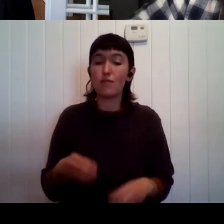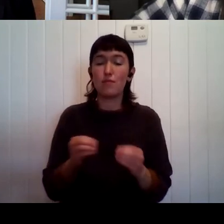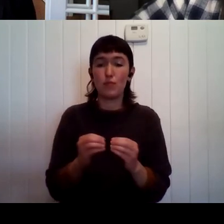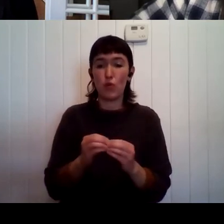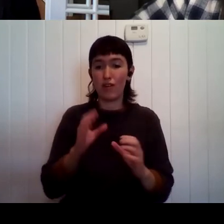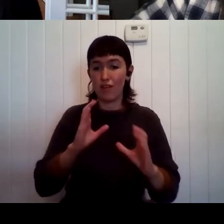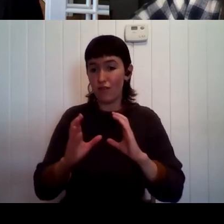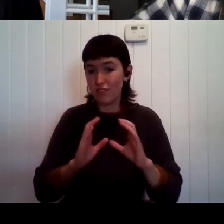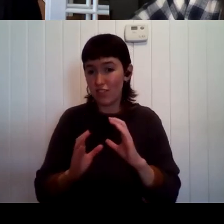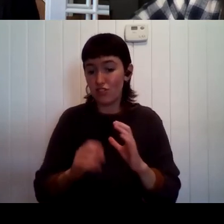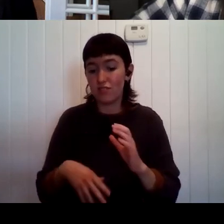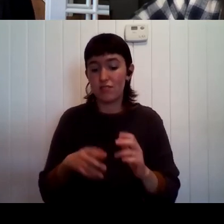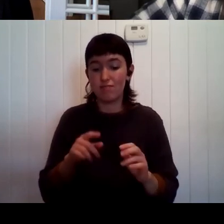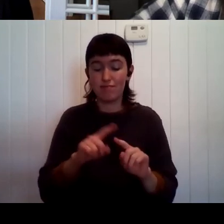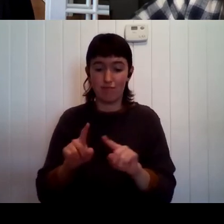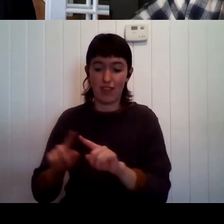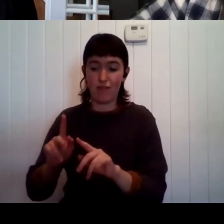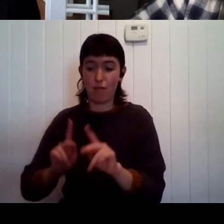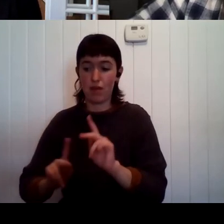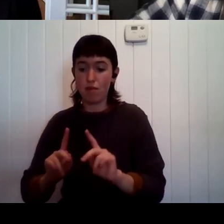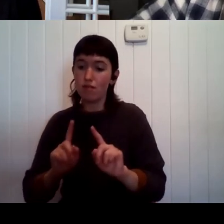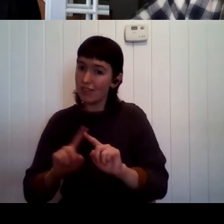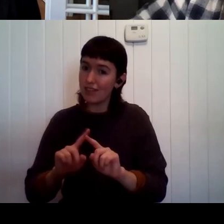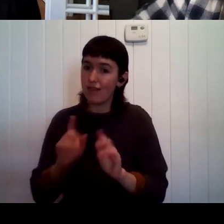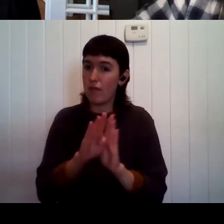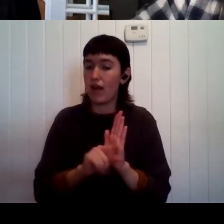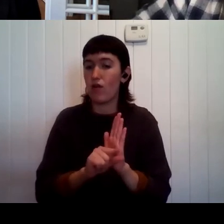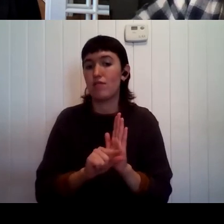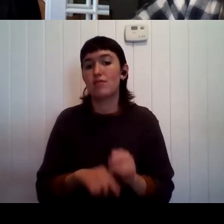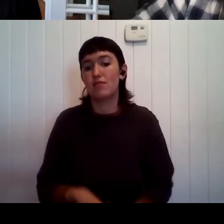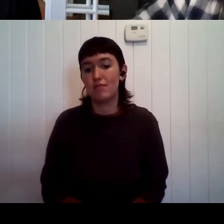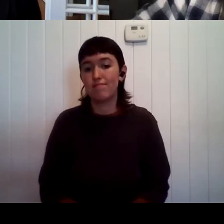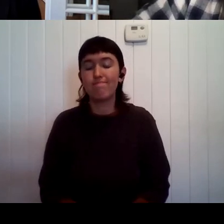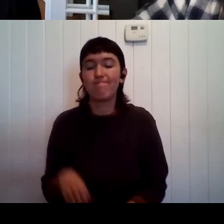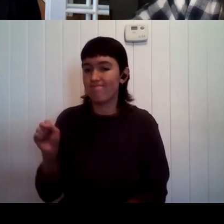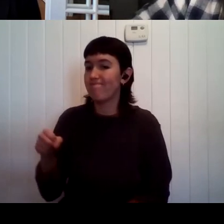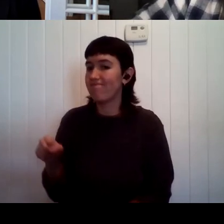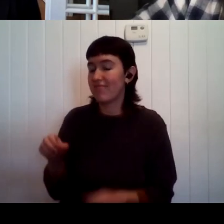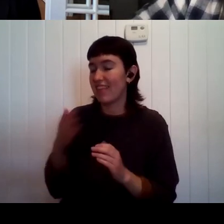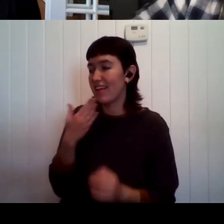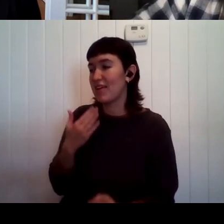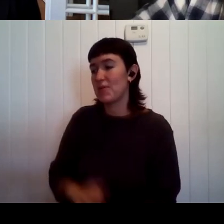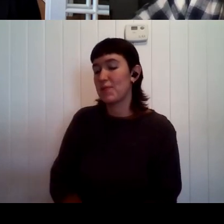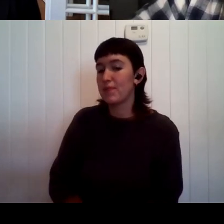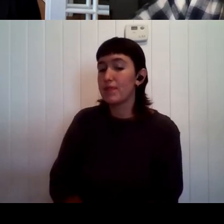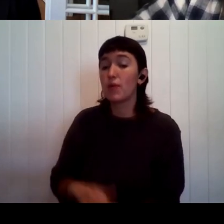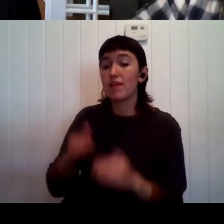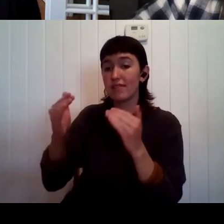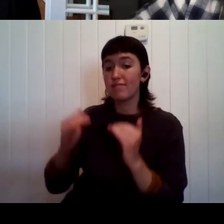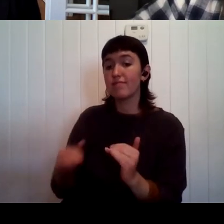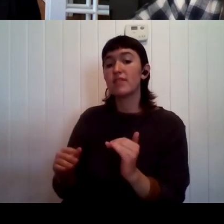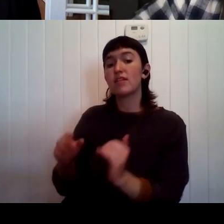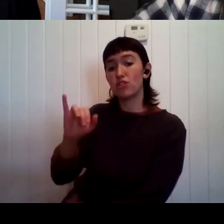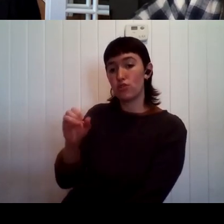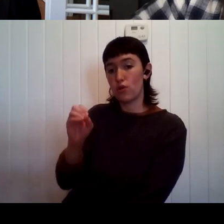order to make this as efficient as possible. Absolutely. Thanks. The next question is from Joseph. Is Earth going to